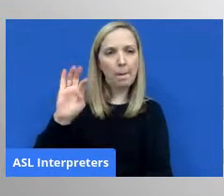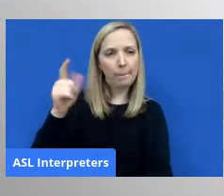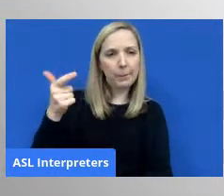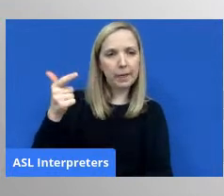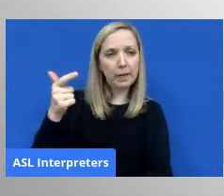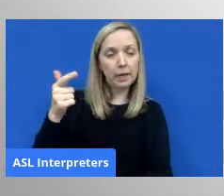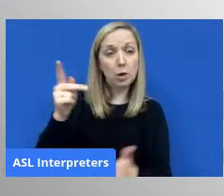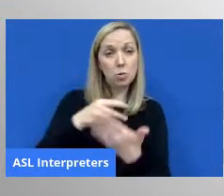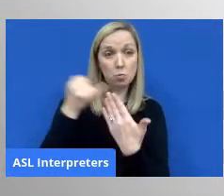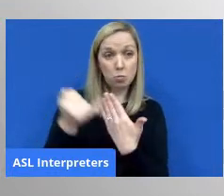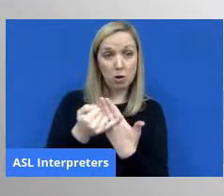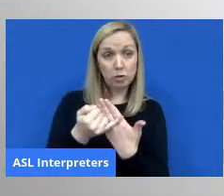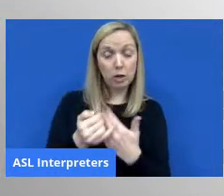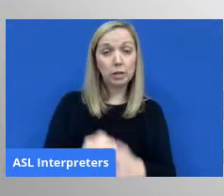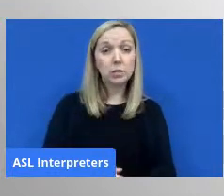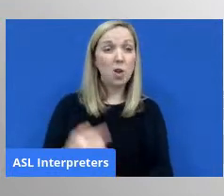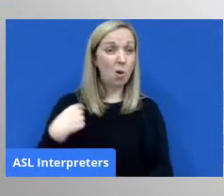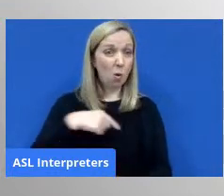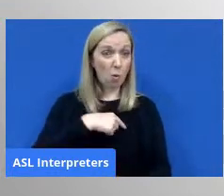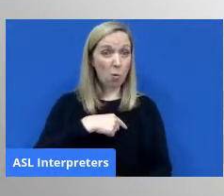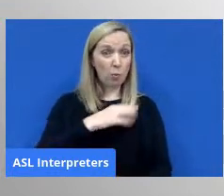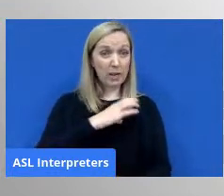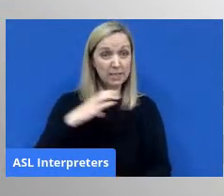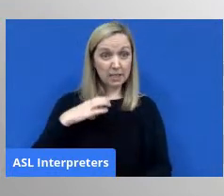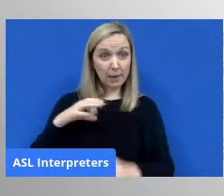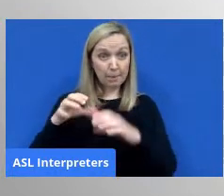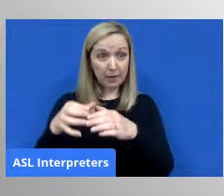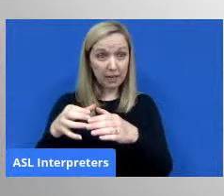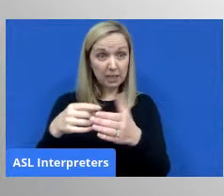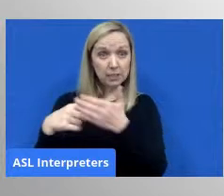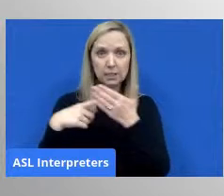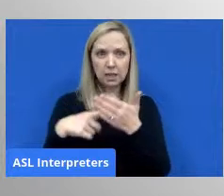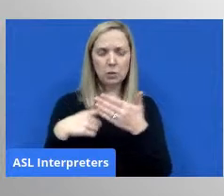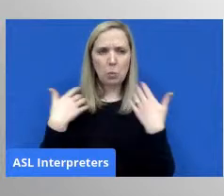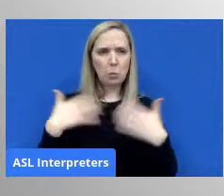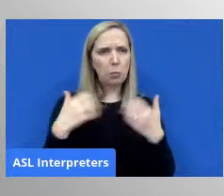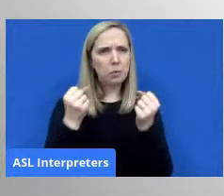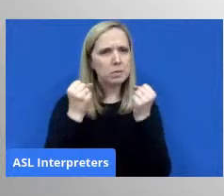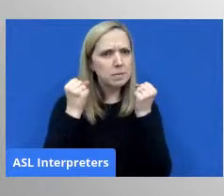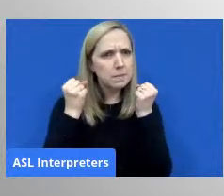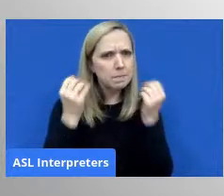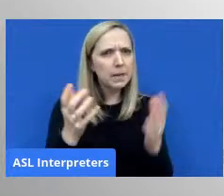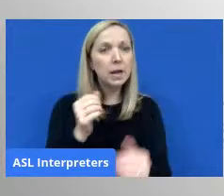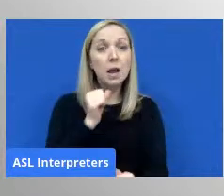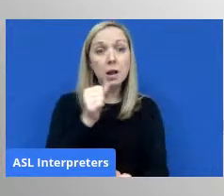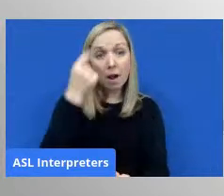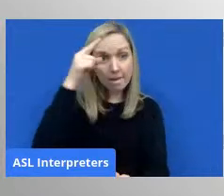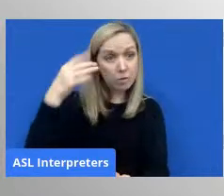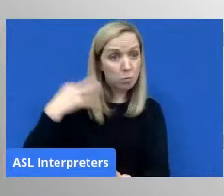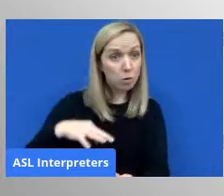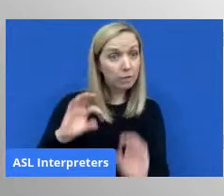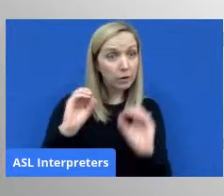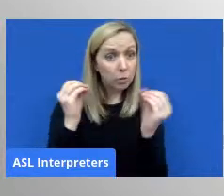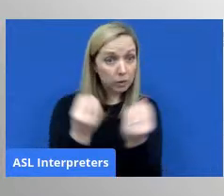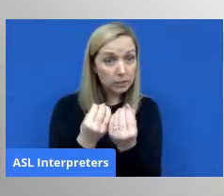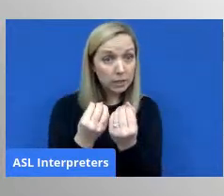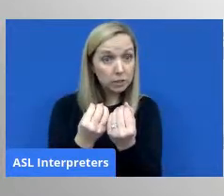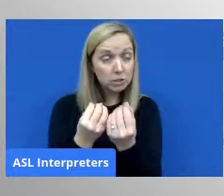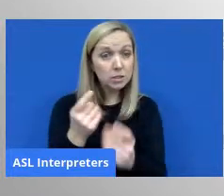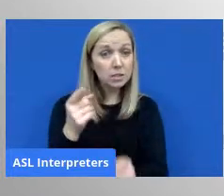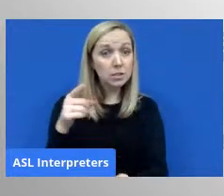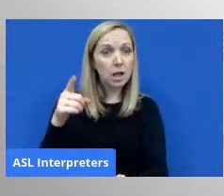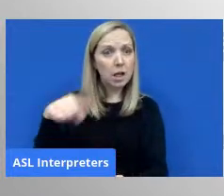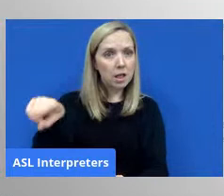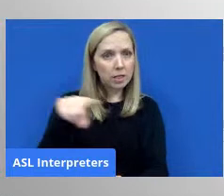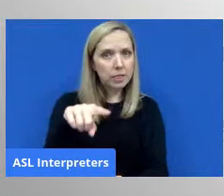as a committee, there are a host of nonprofit organizations that also should